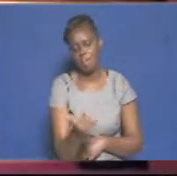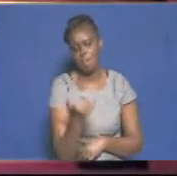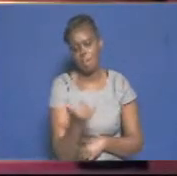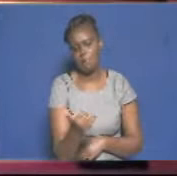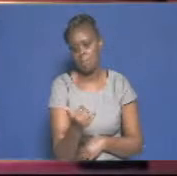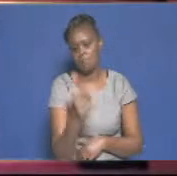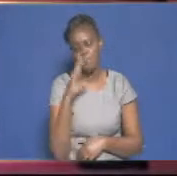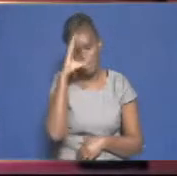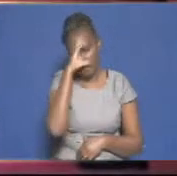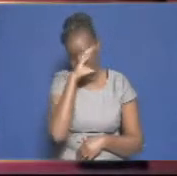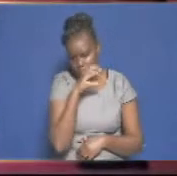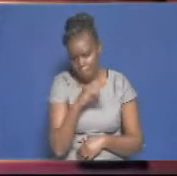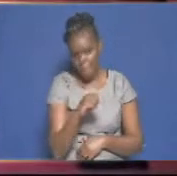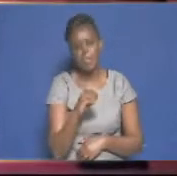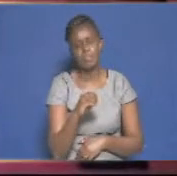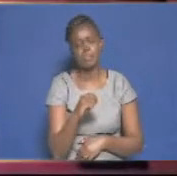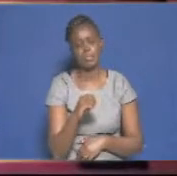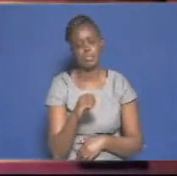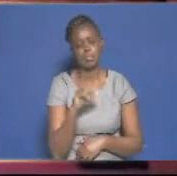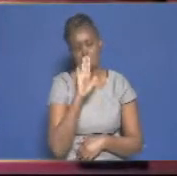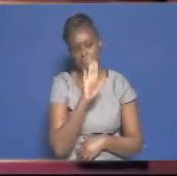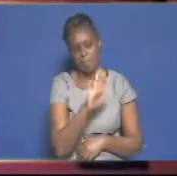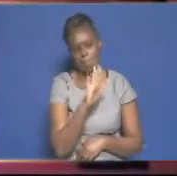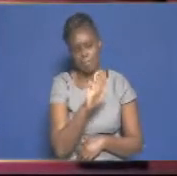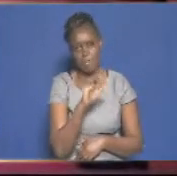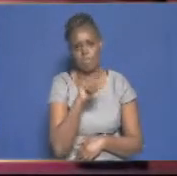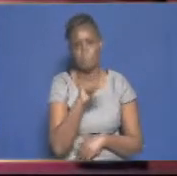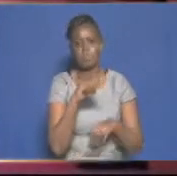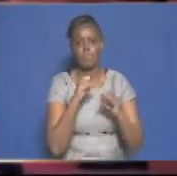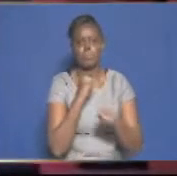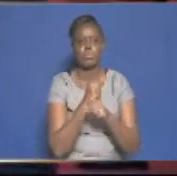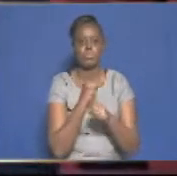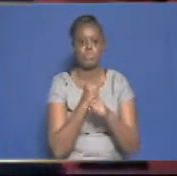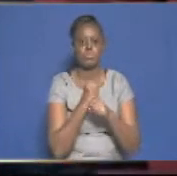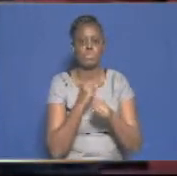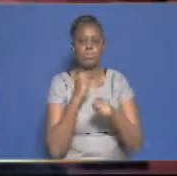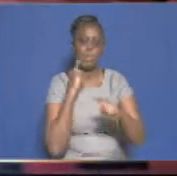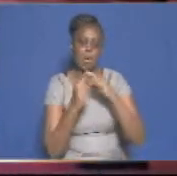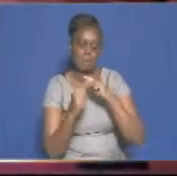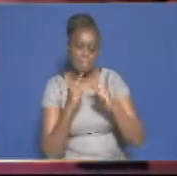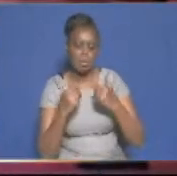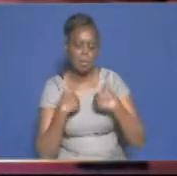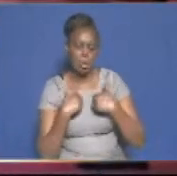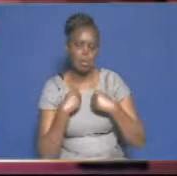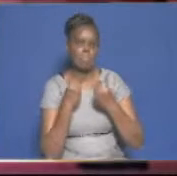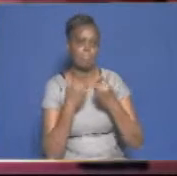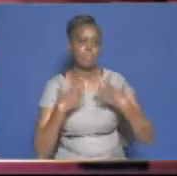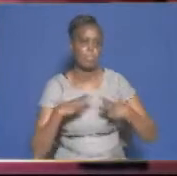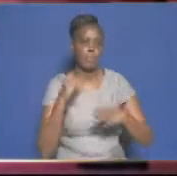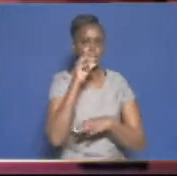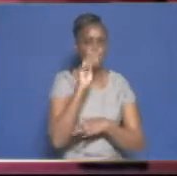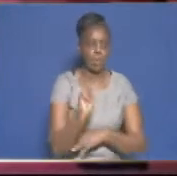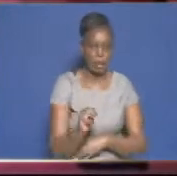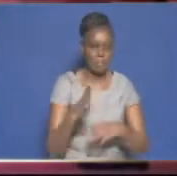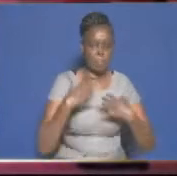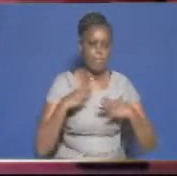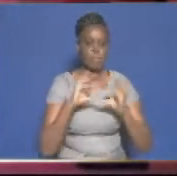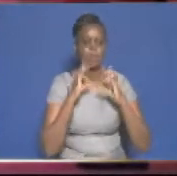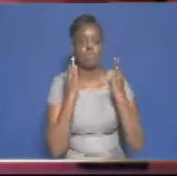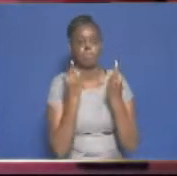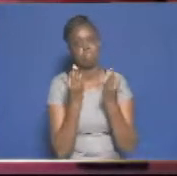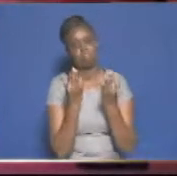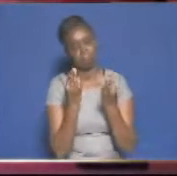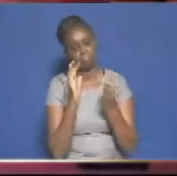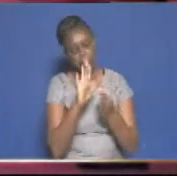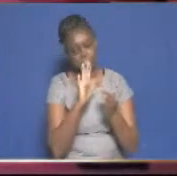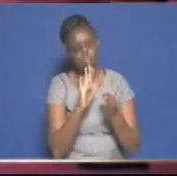done for the people of GEM, what he would have done for the people of Kenya with his experience. And at this point, we can only pray for his family to